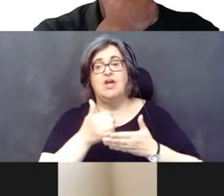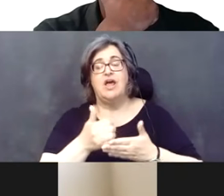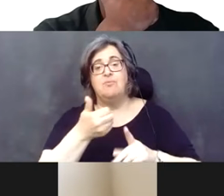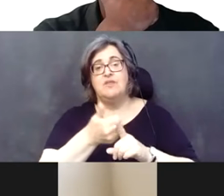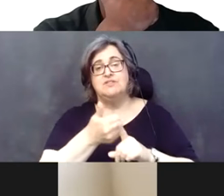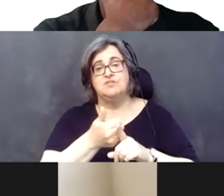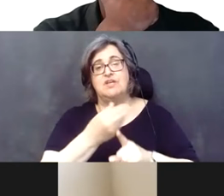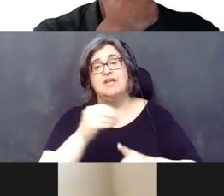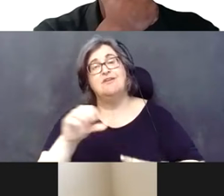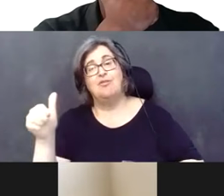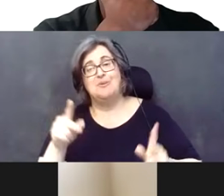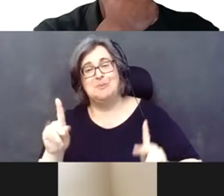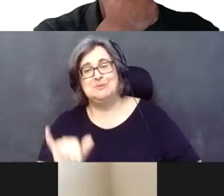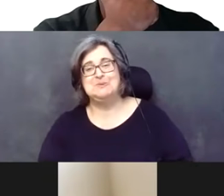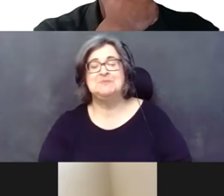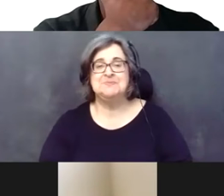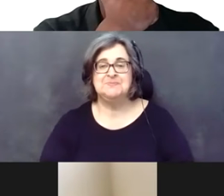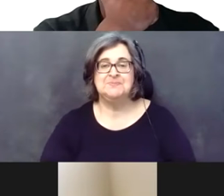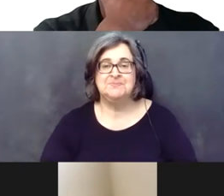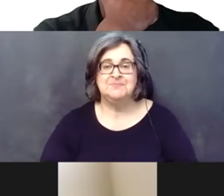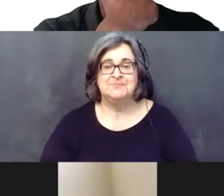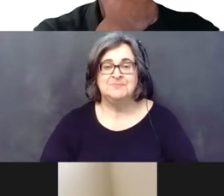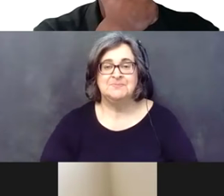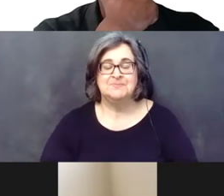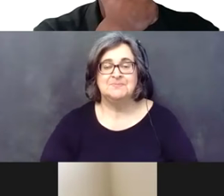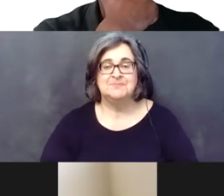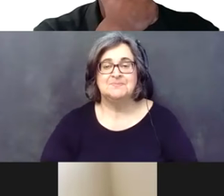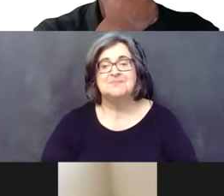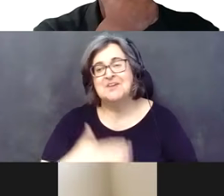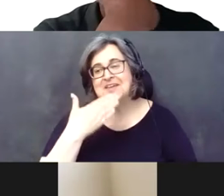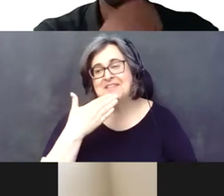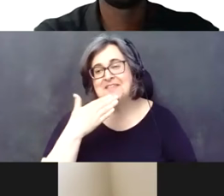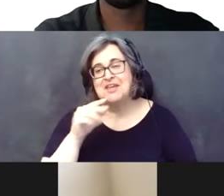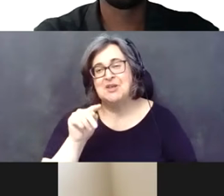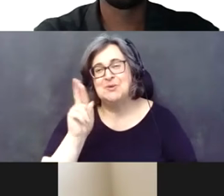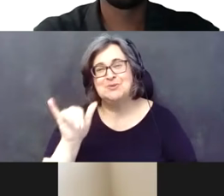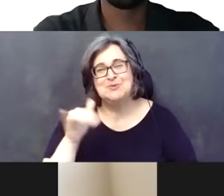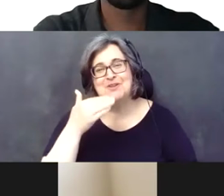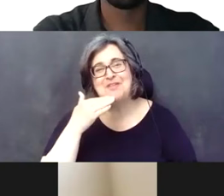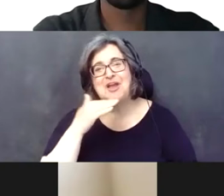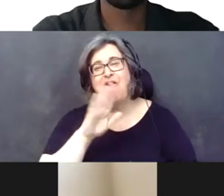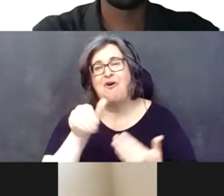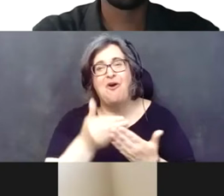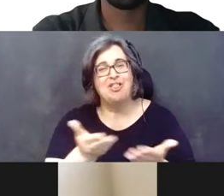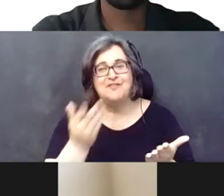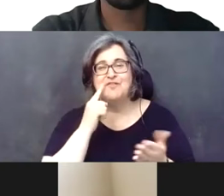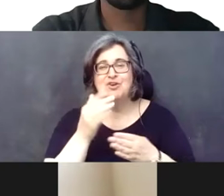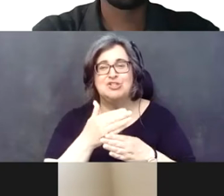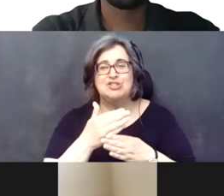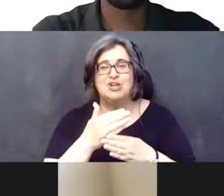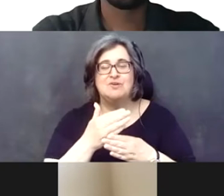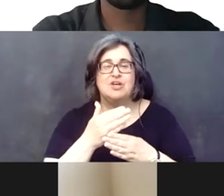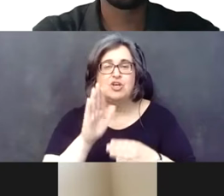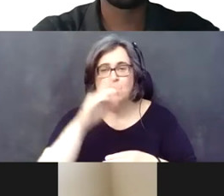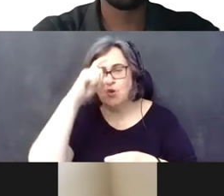themselves and others. Right. Thank you, Tracy. Thank you, all of you, for sharing that